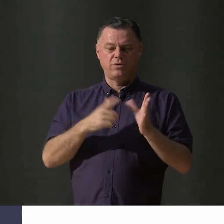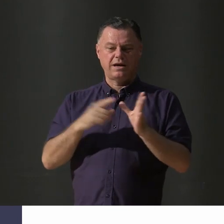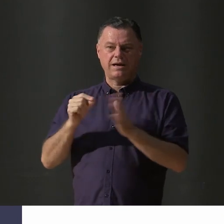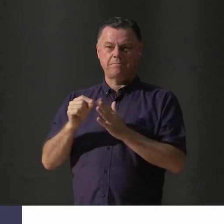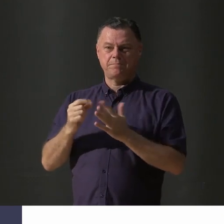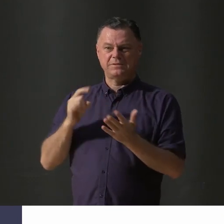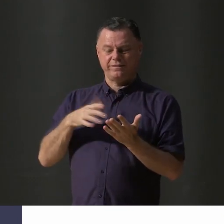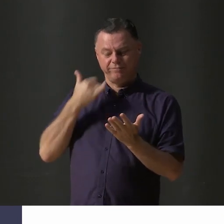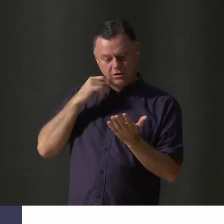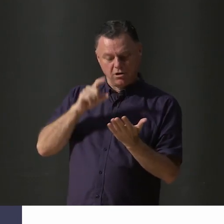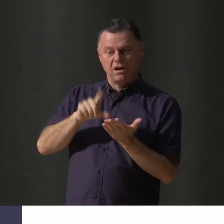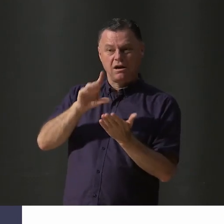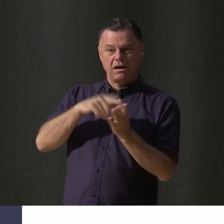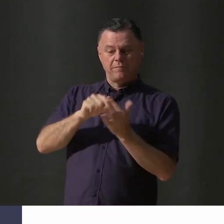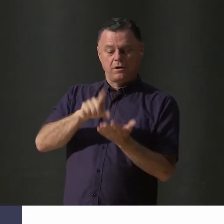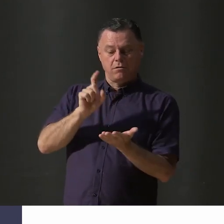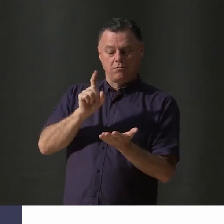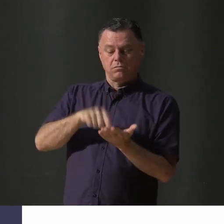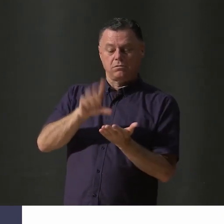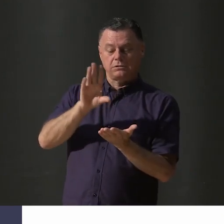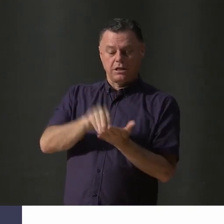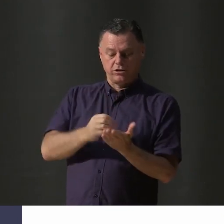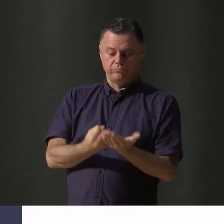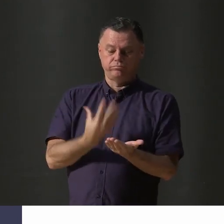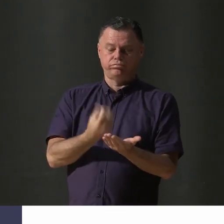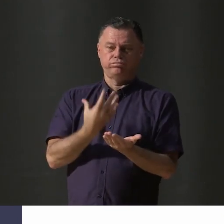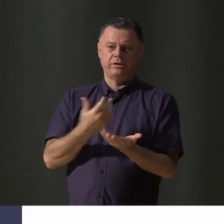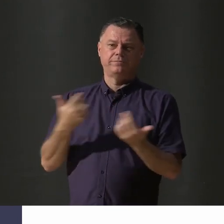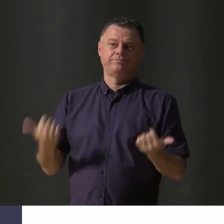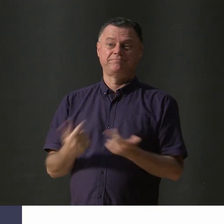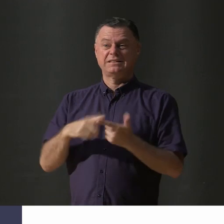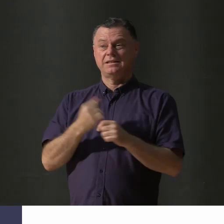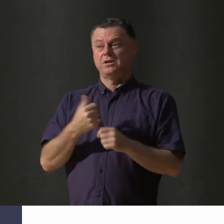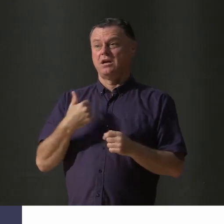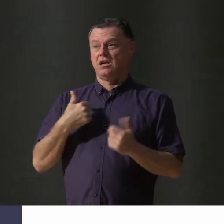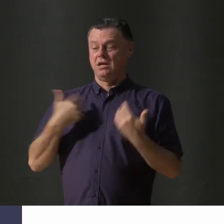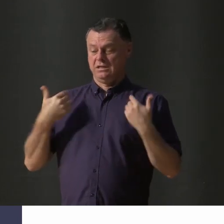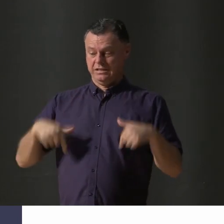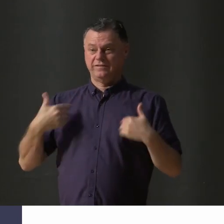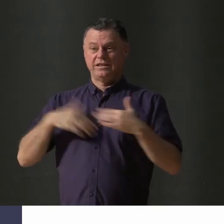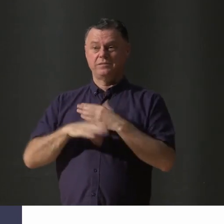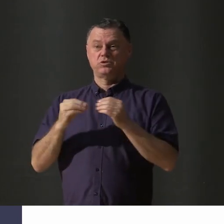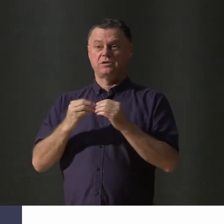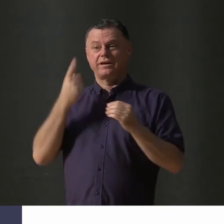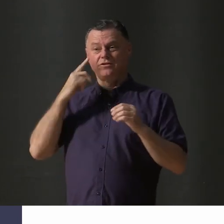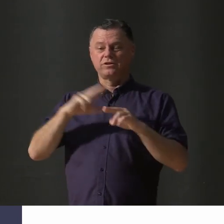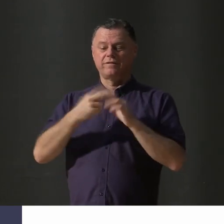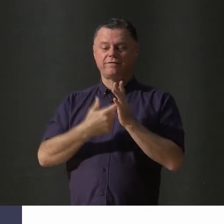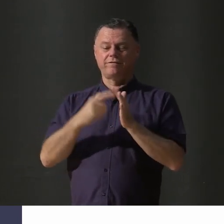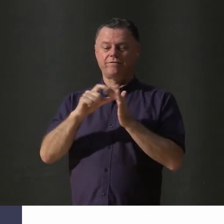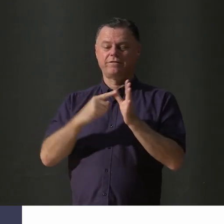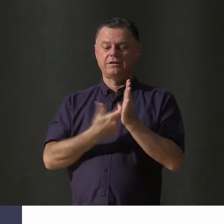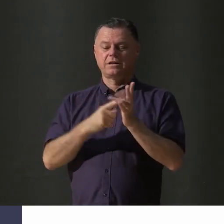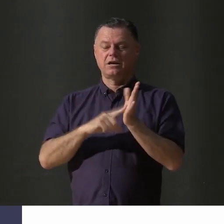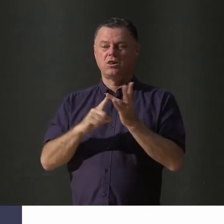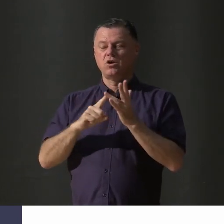of engaging with art and culture. Here, for example, I can place my selfie within a Frida Kahlo painting, and